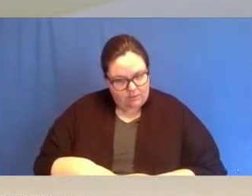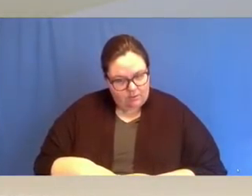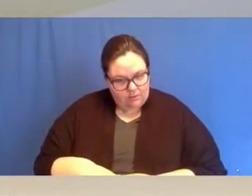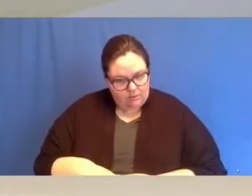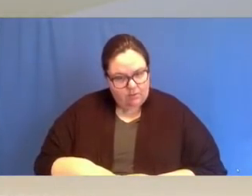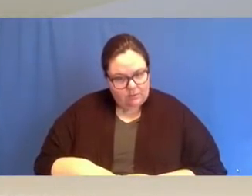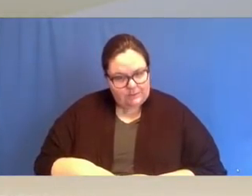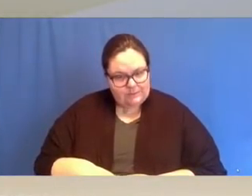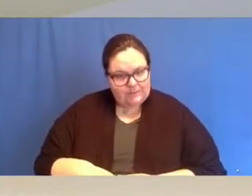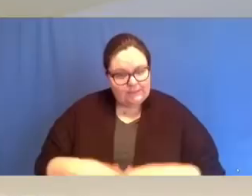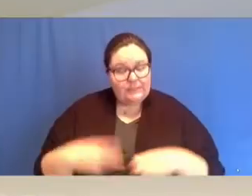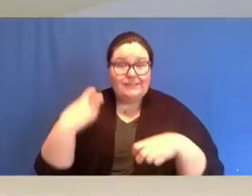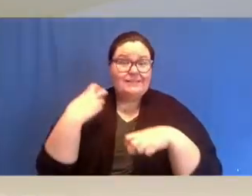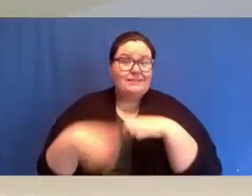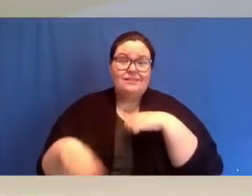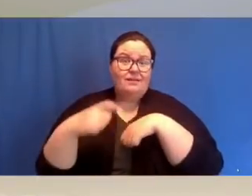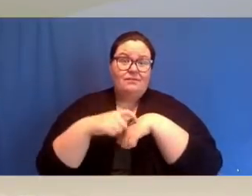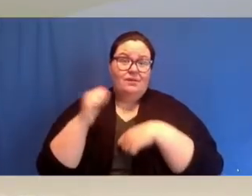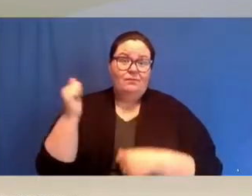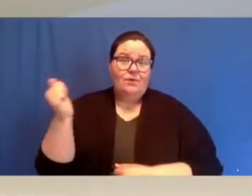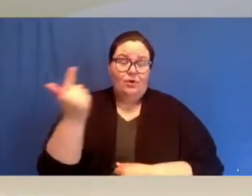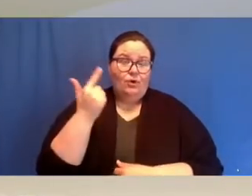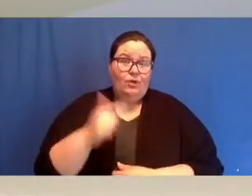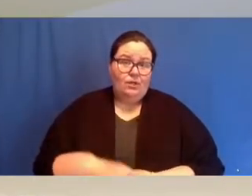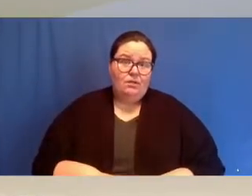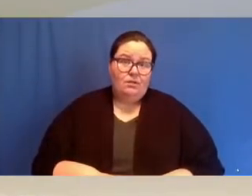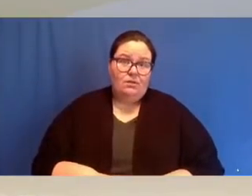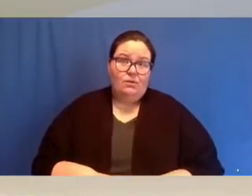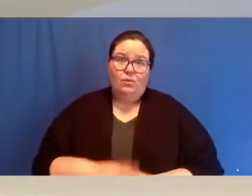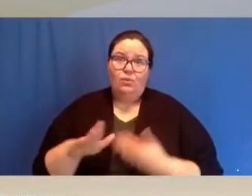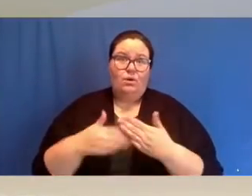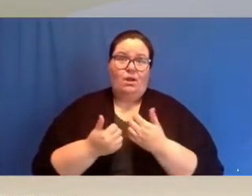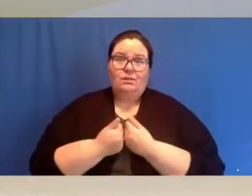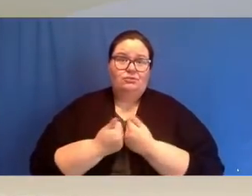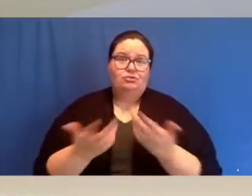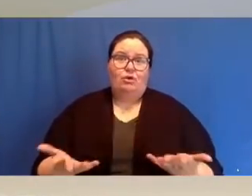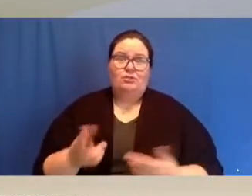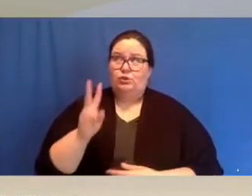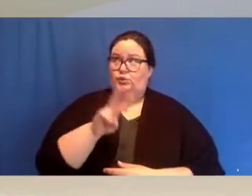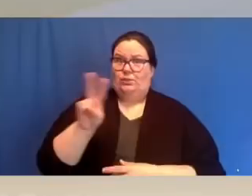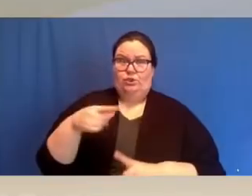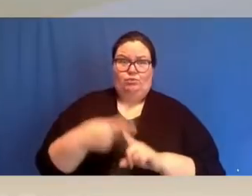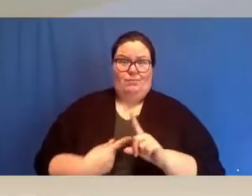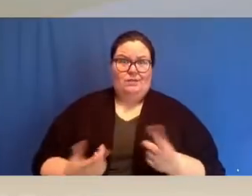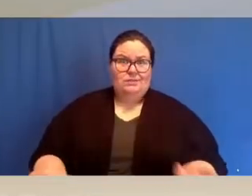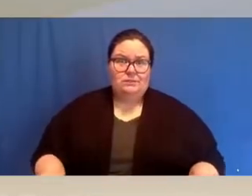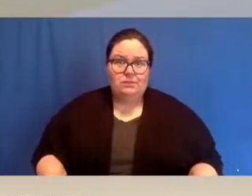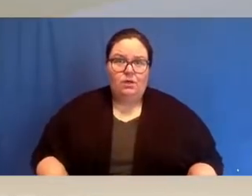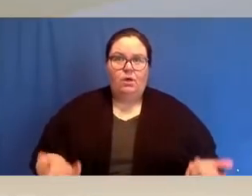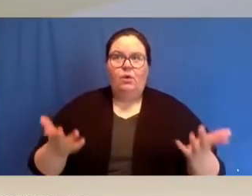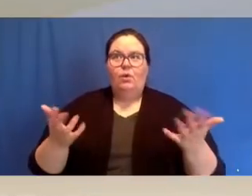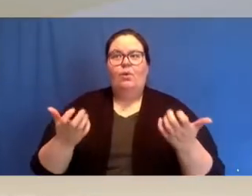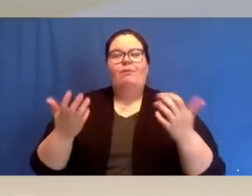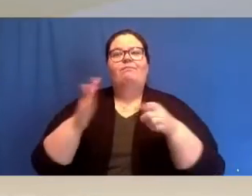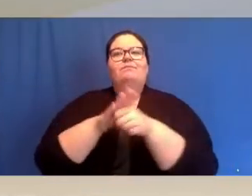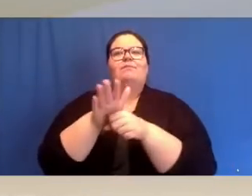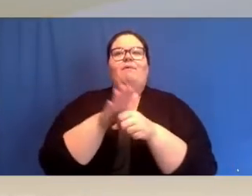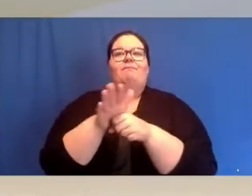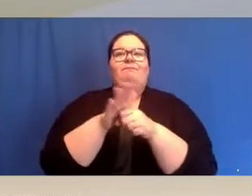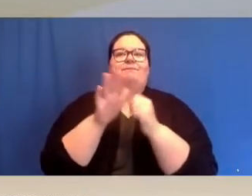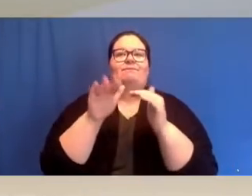it's a difficult time for everybody. I mean, we're exhausted from this. We're tired of it. We want so badly to be through